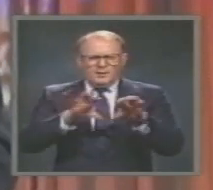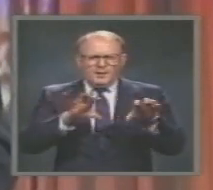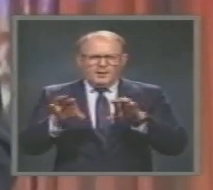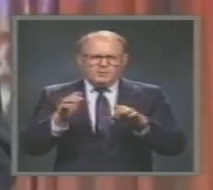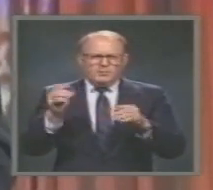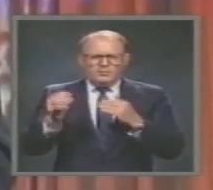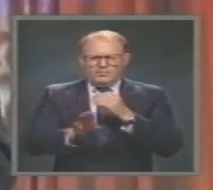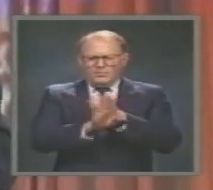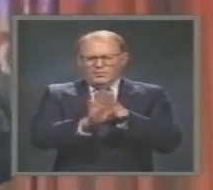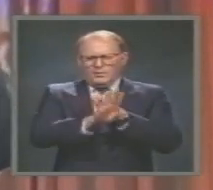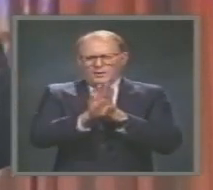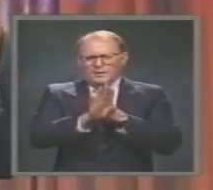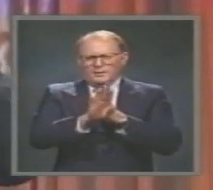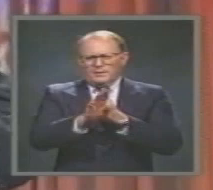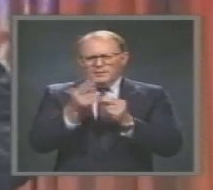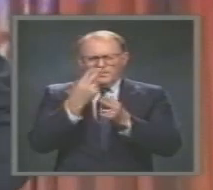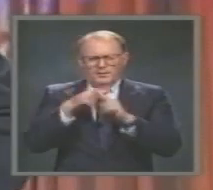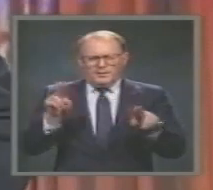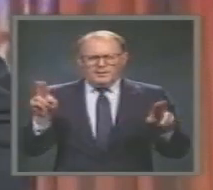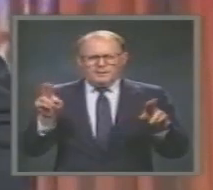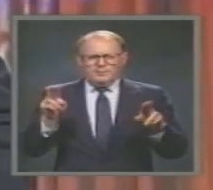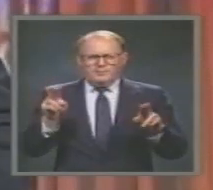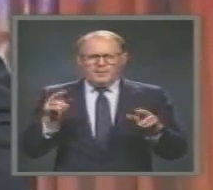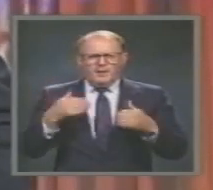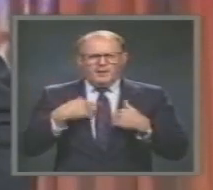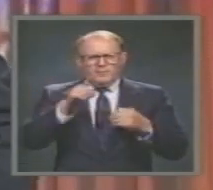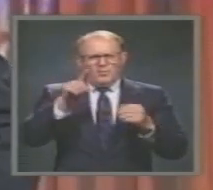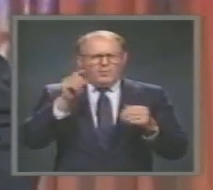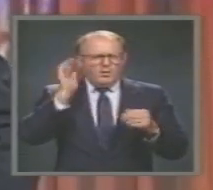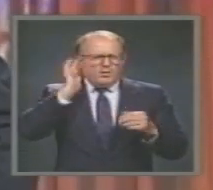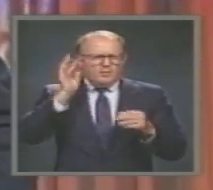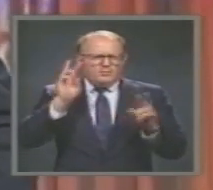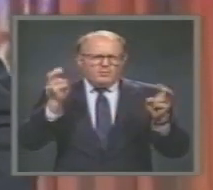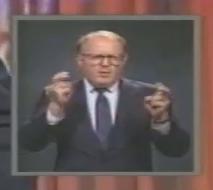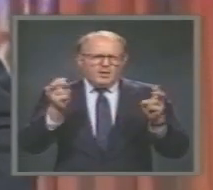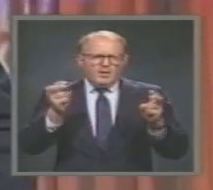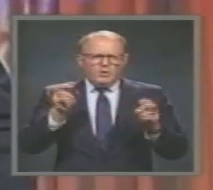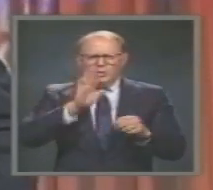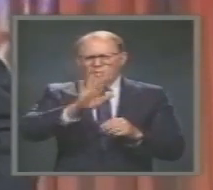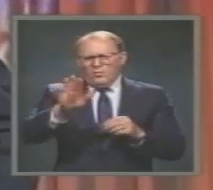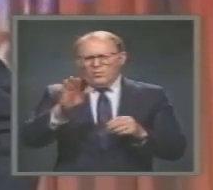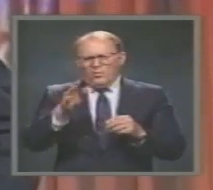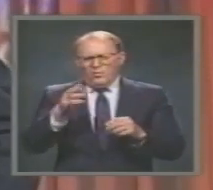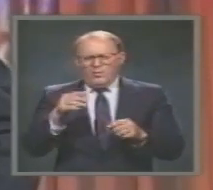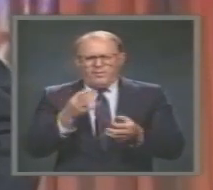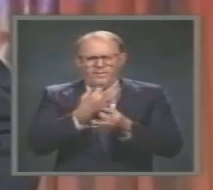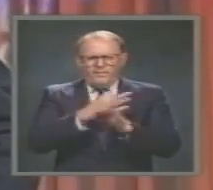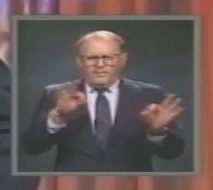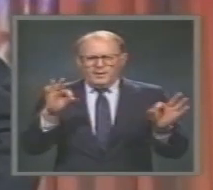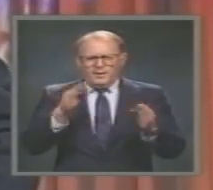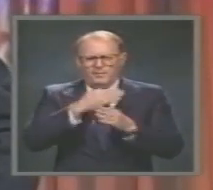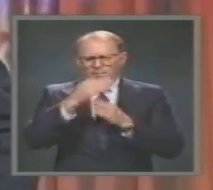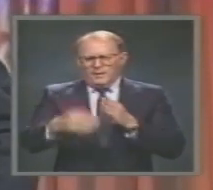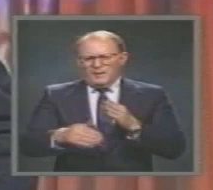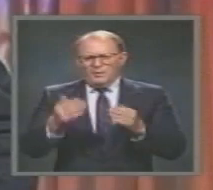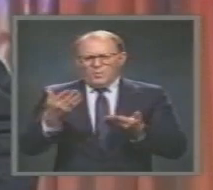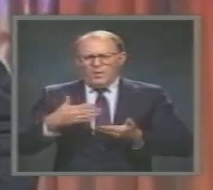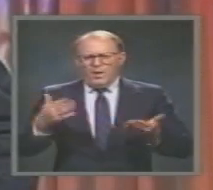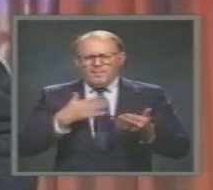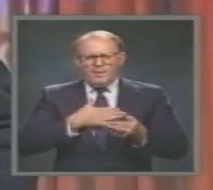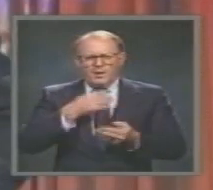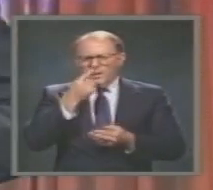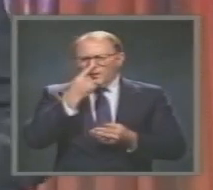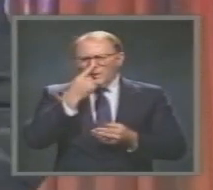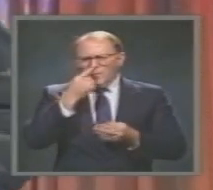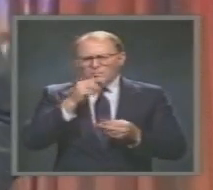helpless. Have you never heard the expression, your freedom ends where my nose begins? You know what it means, don't